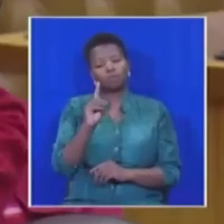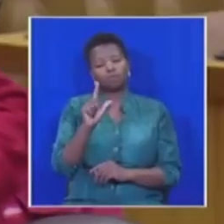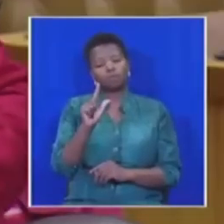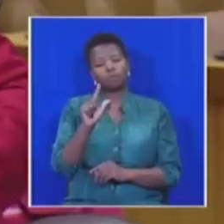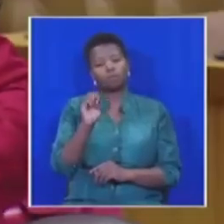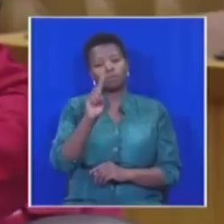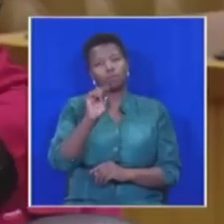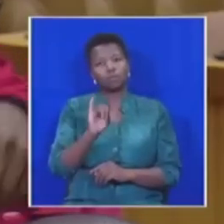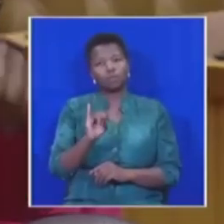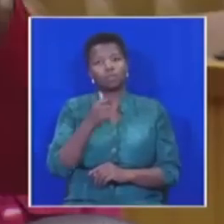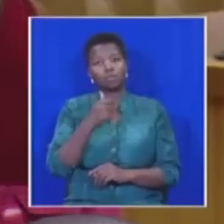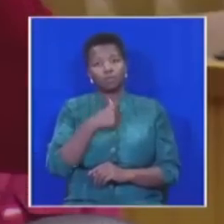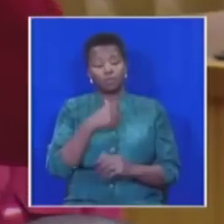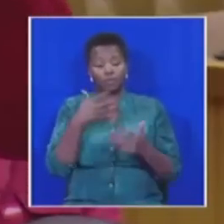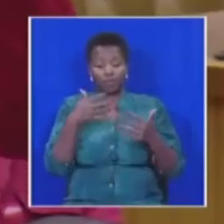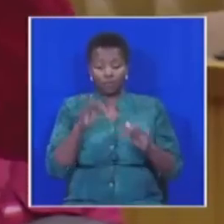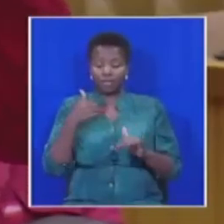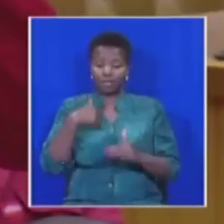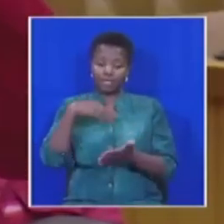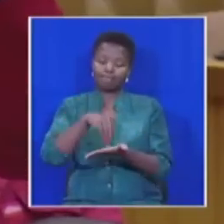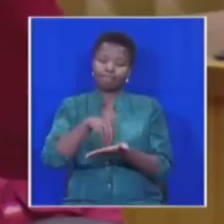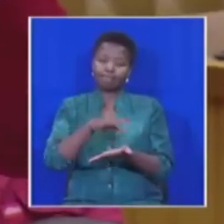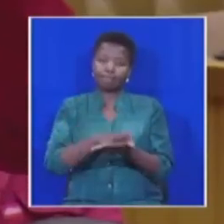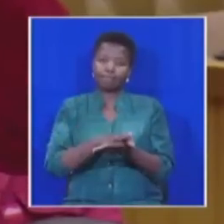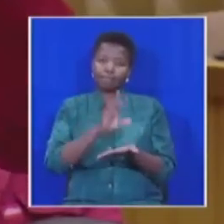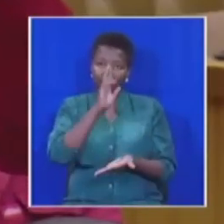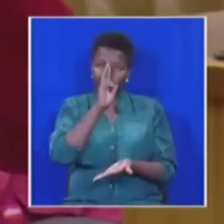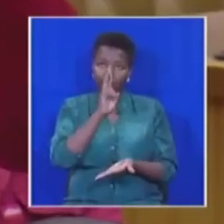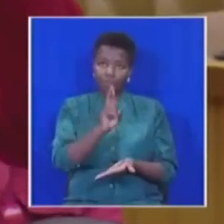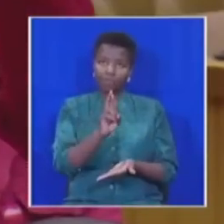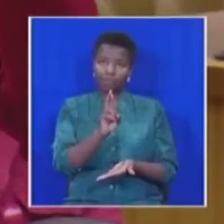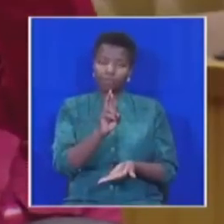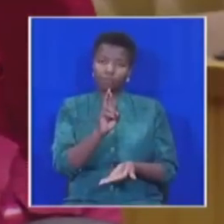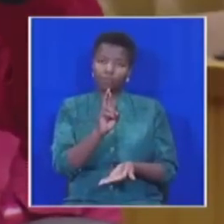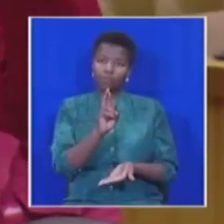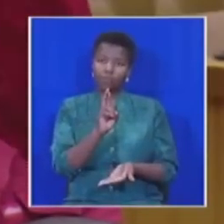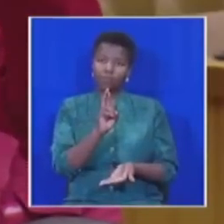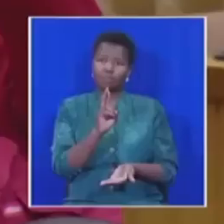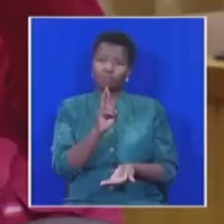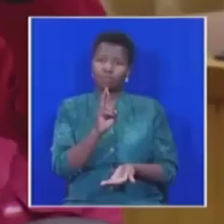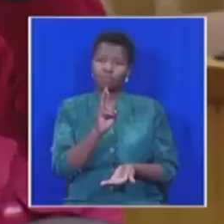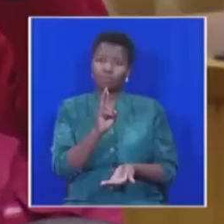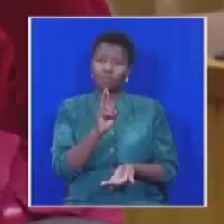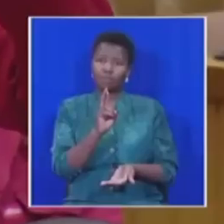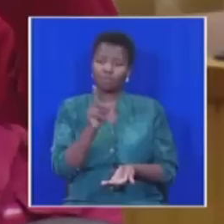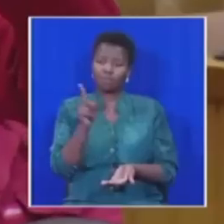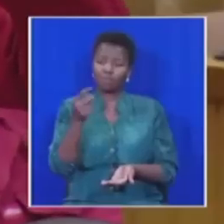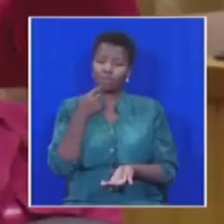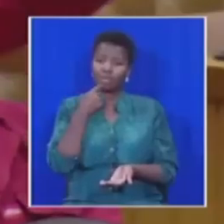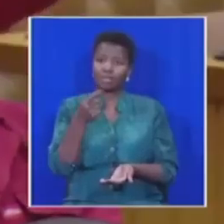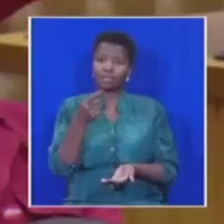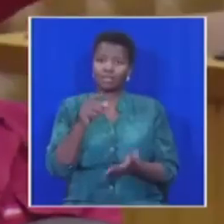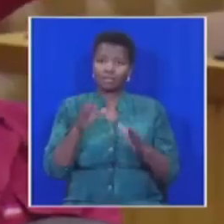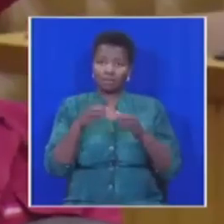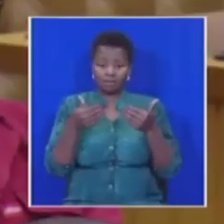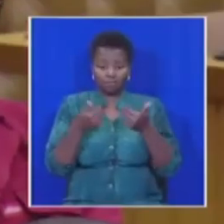to respectfully register that the idea what is of that? Wanting what is that? To Honorable saw internal Ndlozi? Divisions in the Ndlozi? EFF will